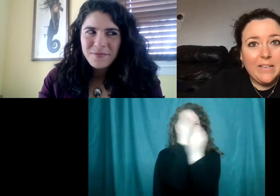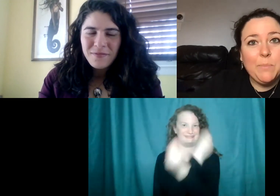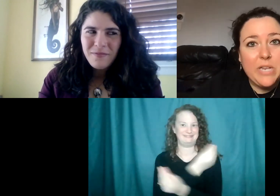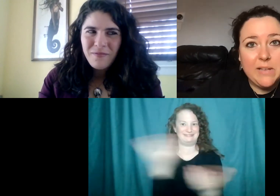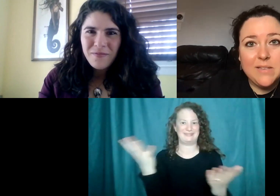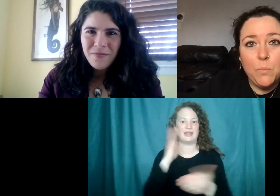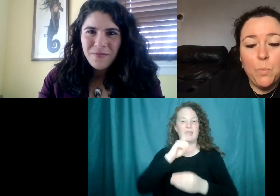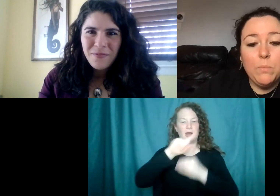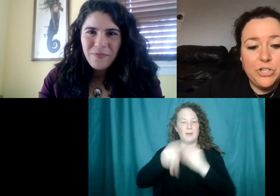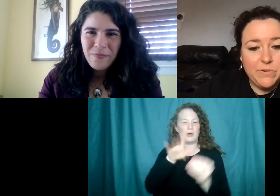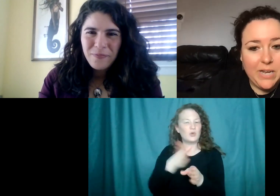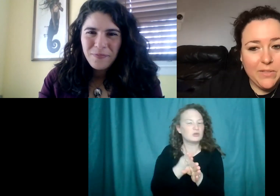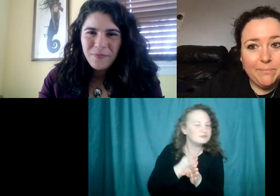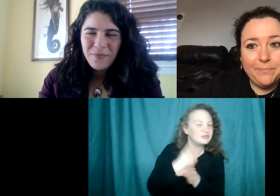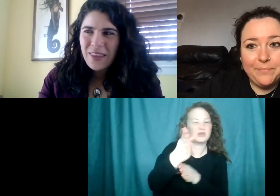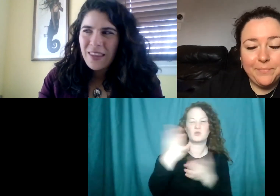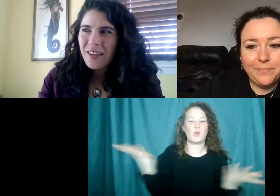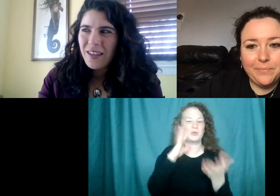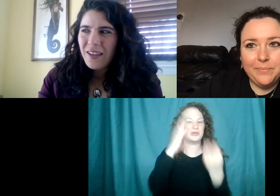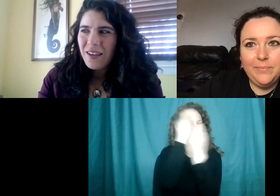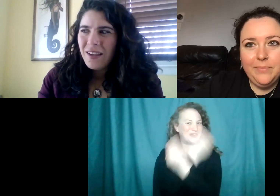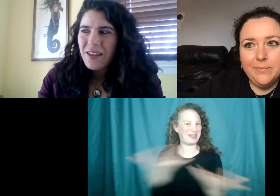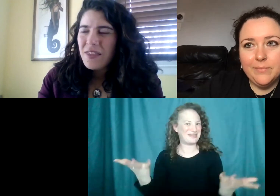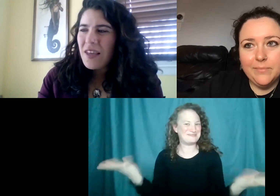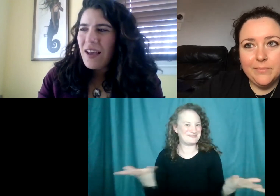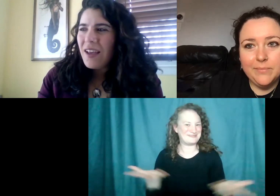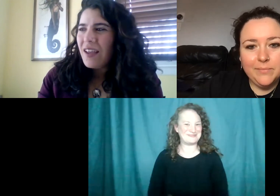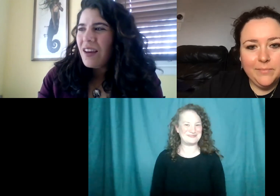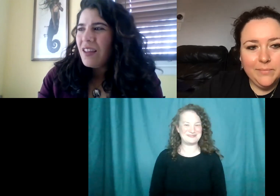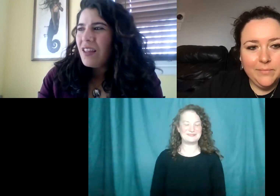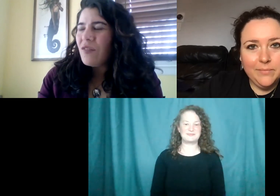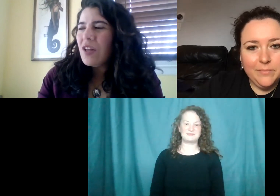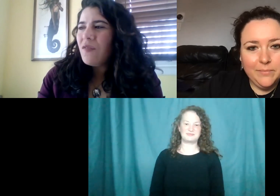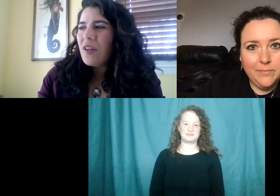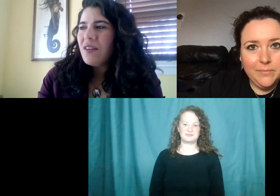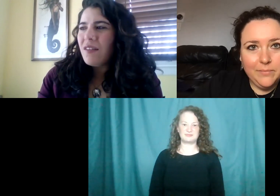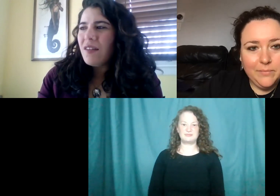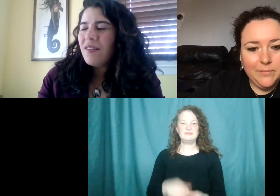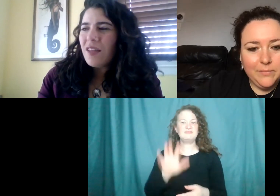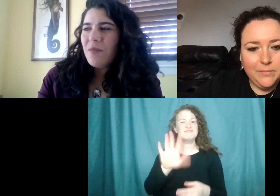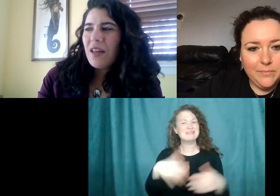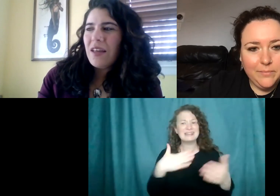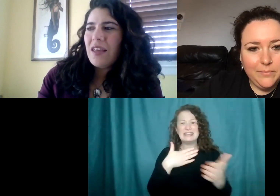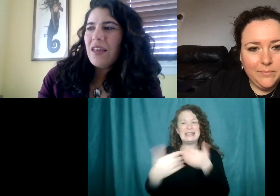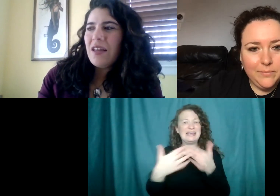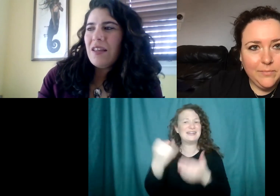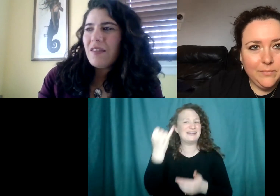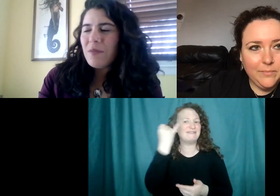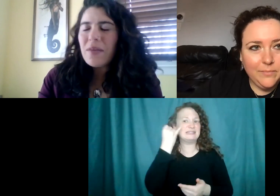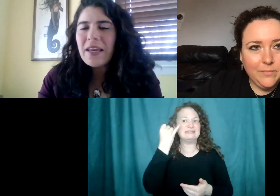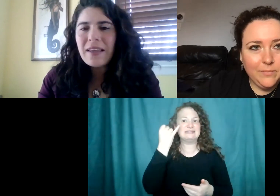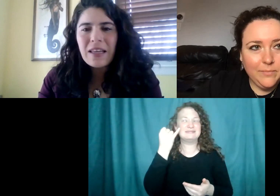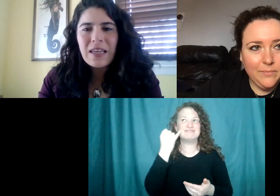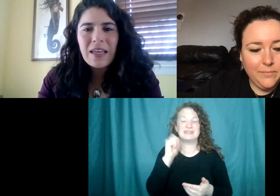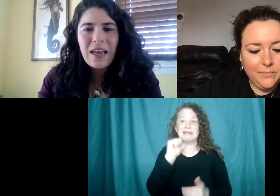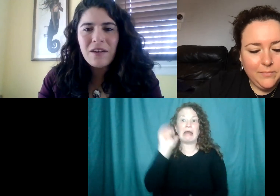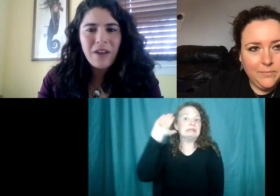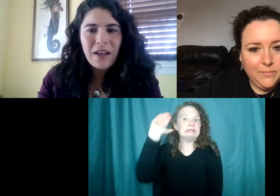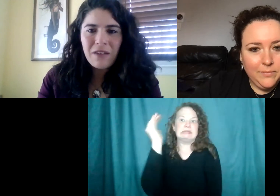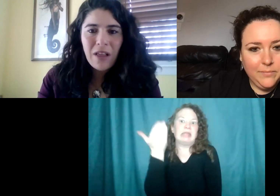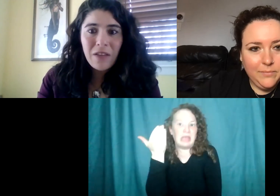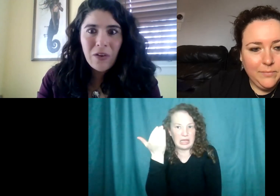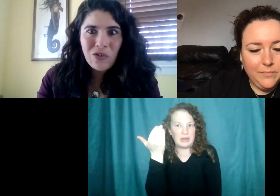of expertise, what would you tell them? That even if it doesn't seem like it is immediately